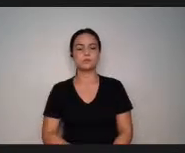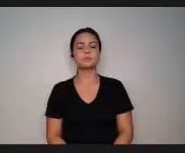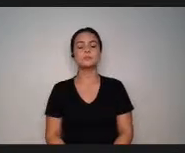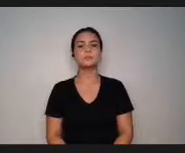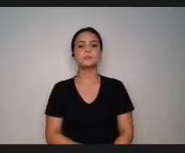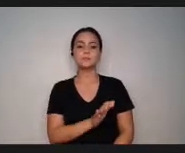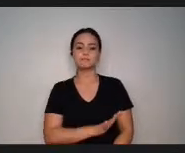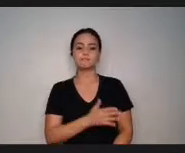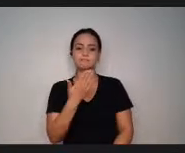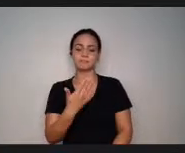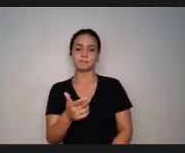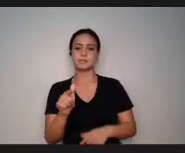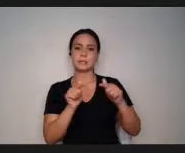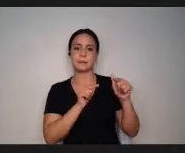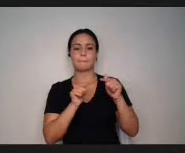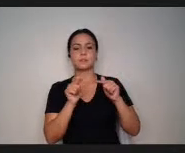diseases.